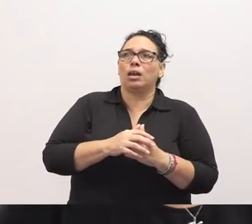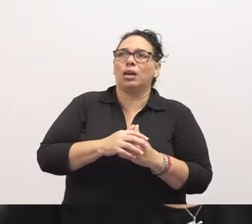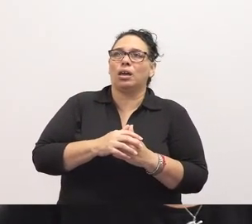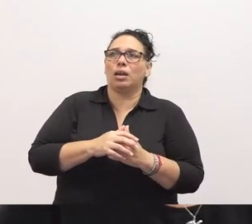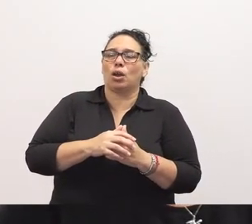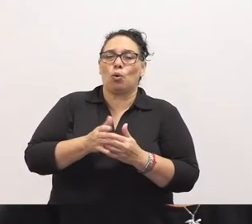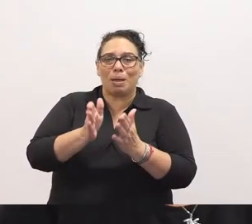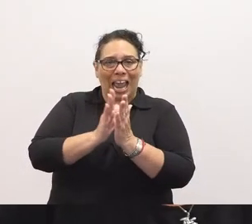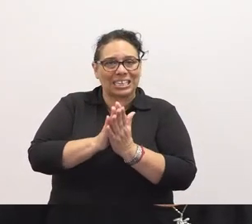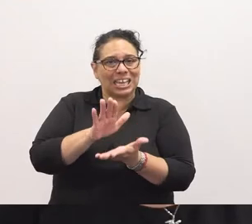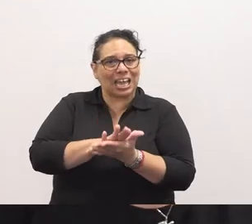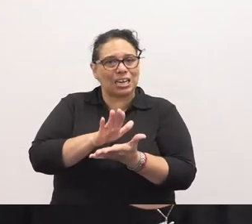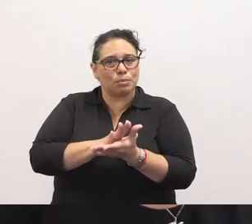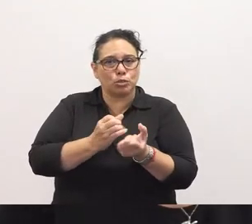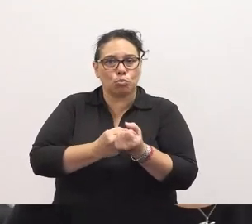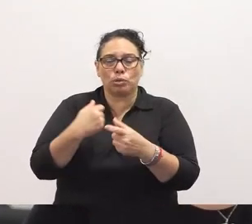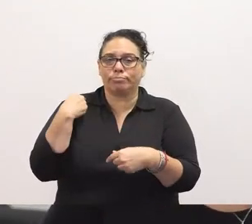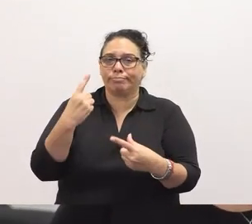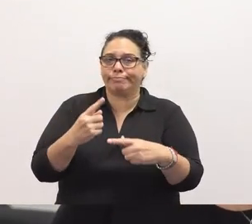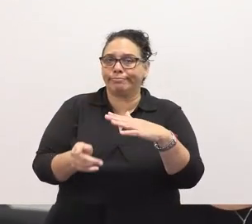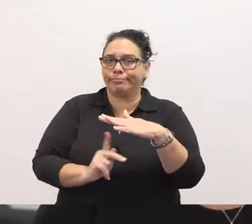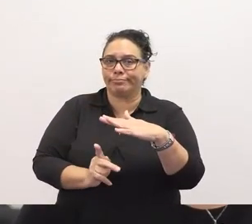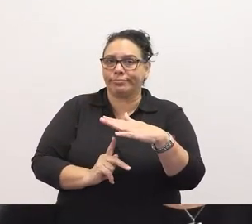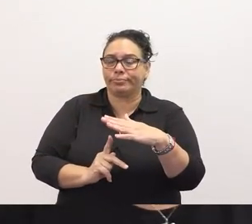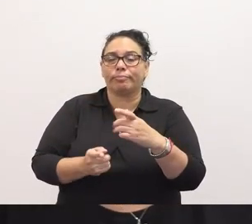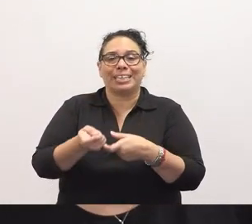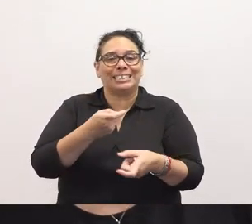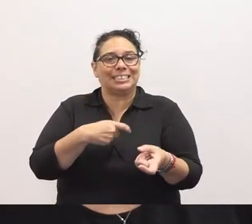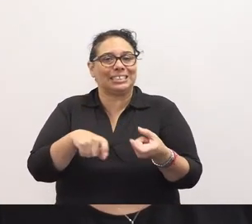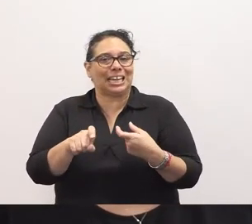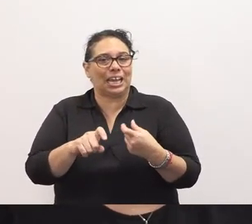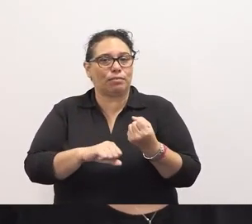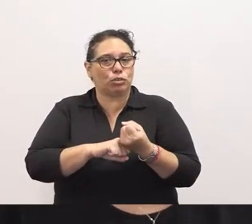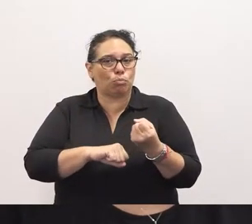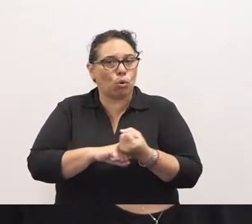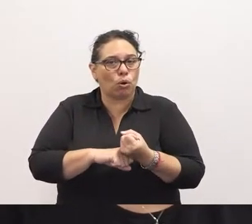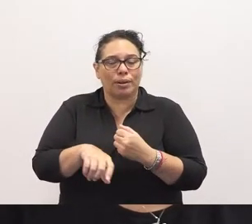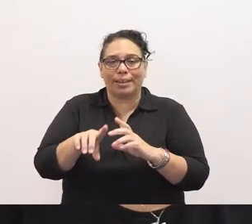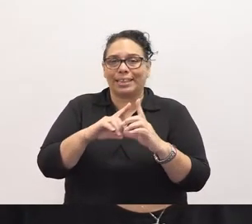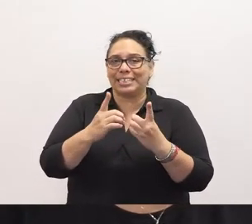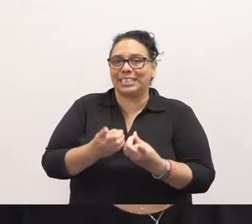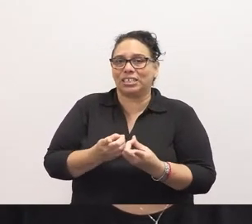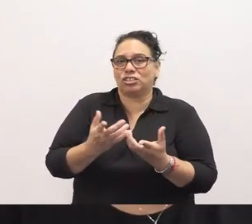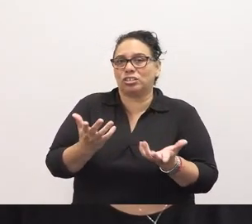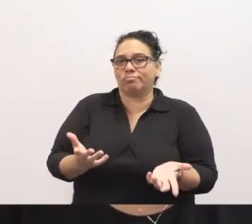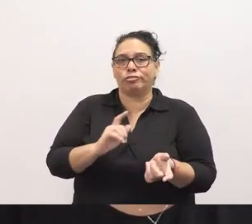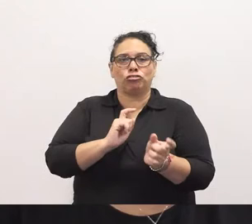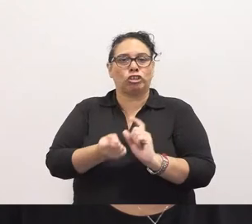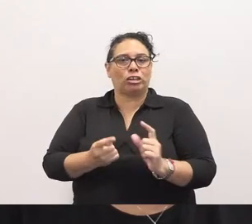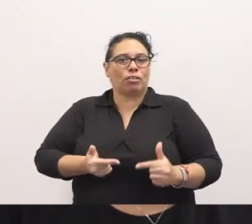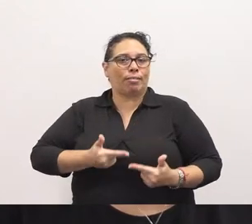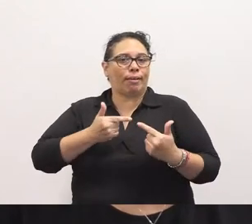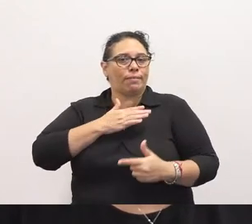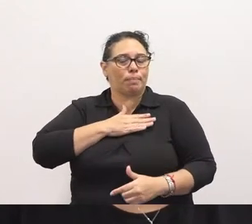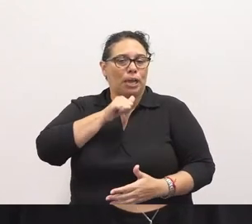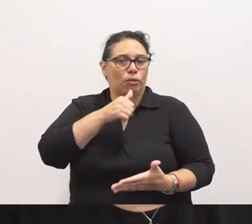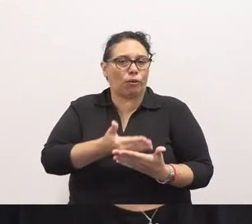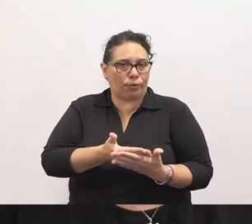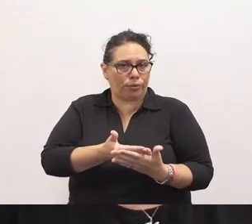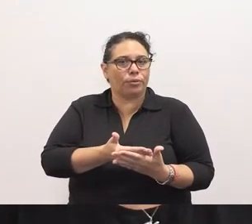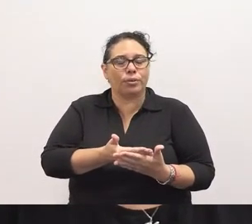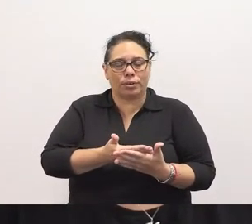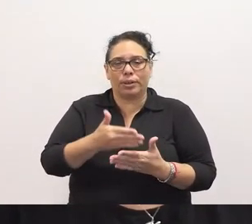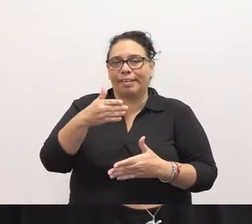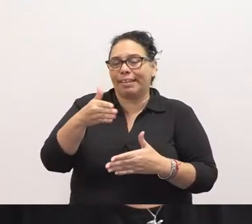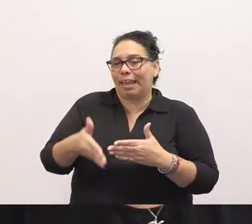academic support since kindergarten, but instead of support, the district's recommendation was to literally alter the life of my daughter. In the